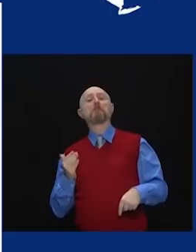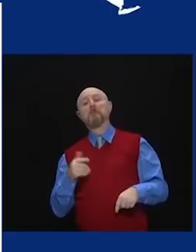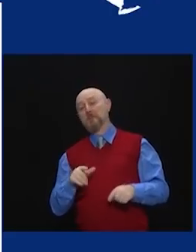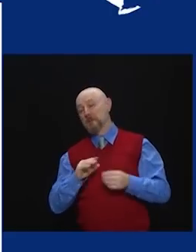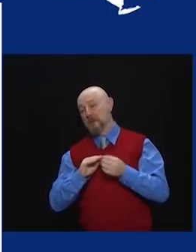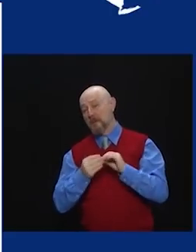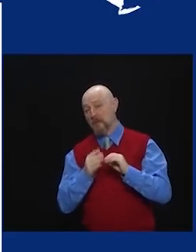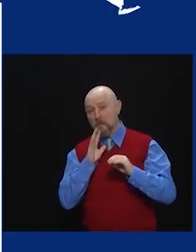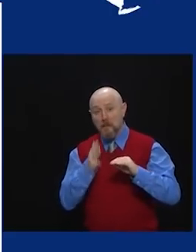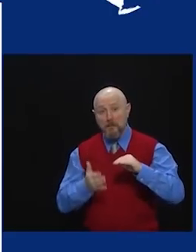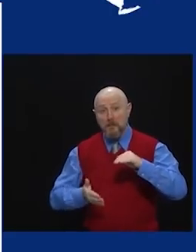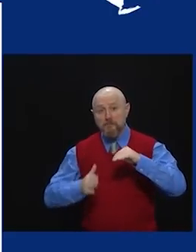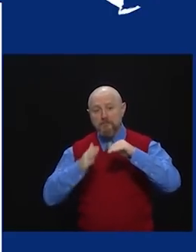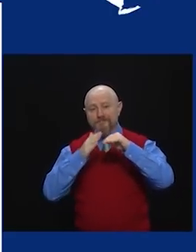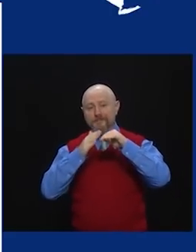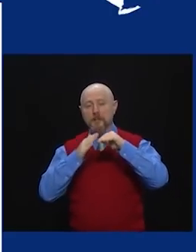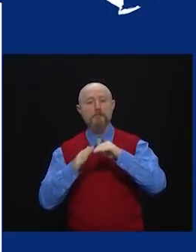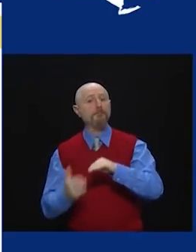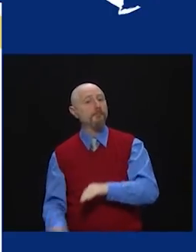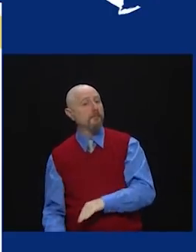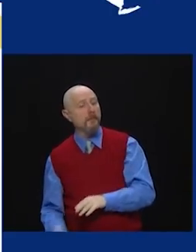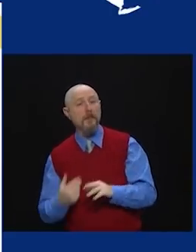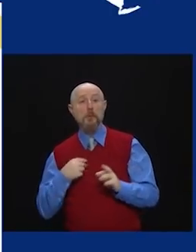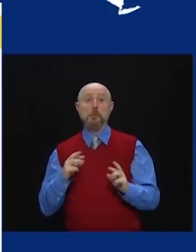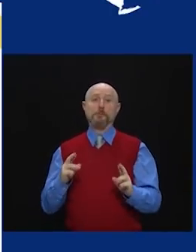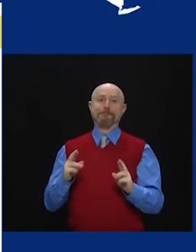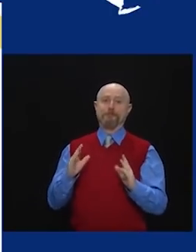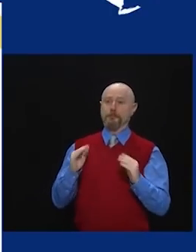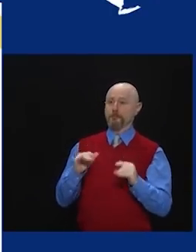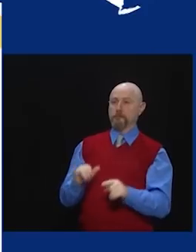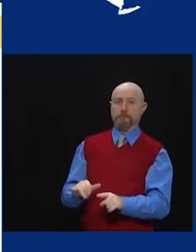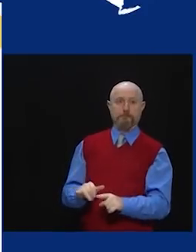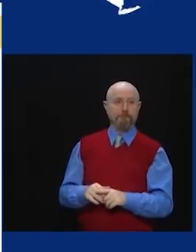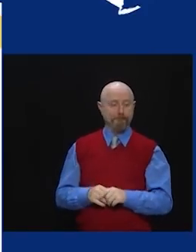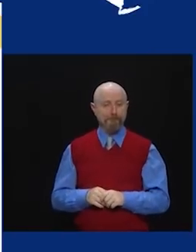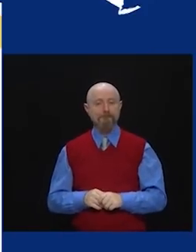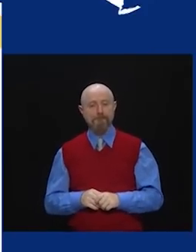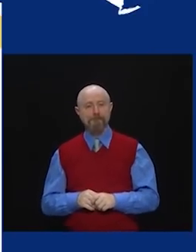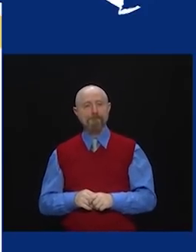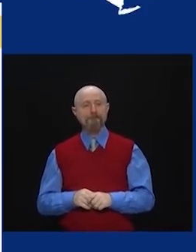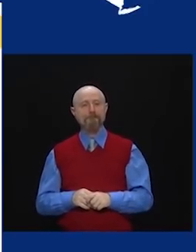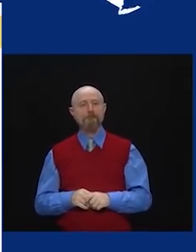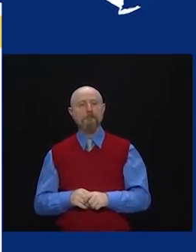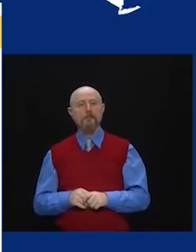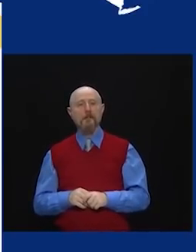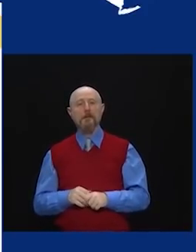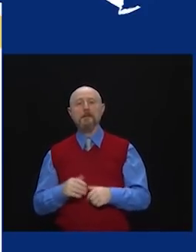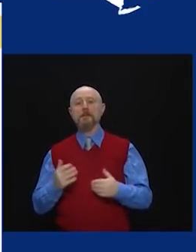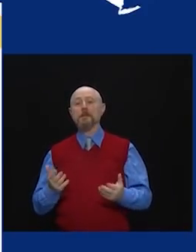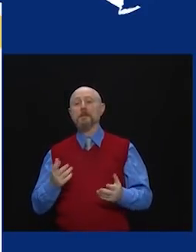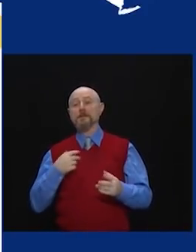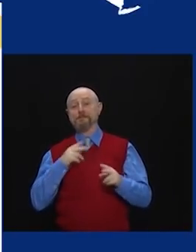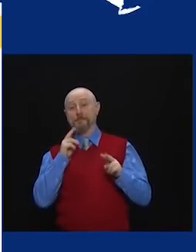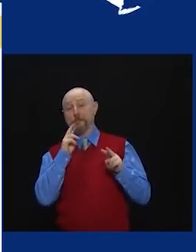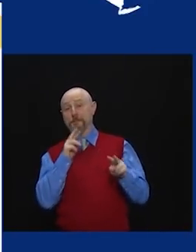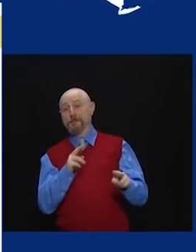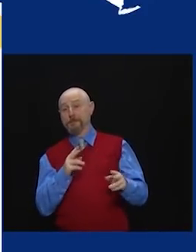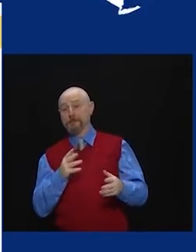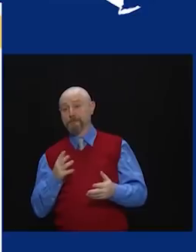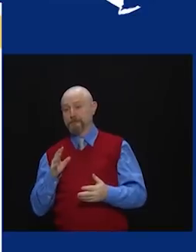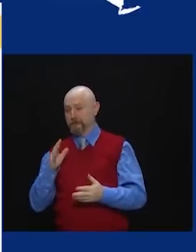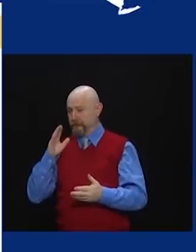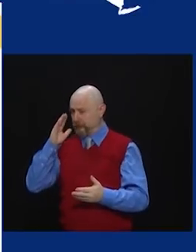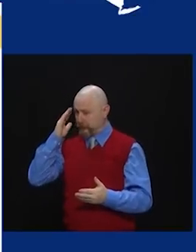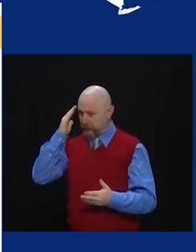So we're watching South Africa as well as the other countries that have gone before us. Also, we know how to get through